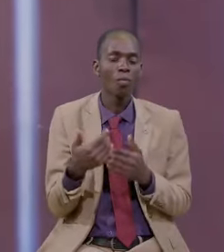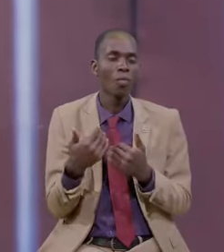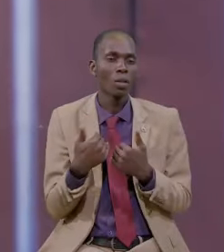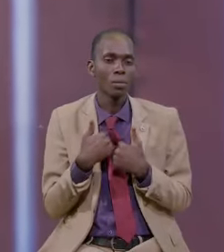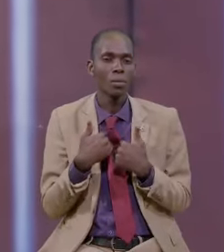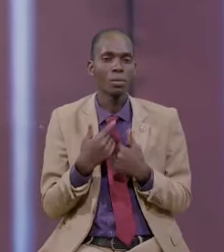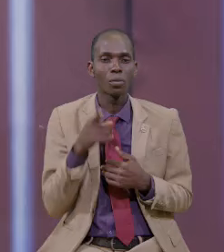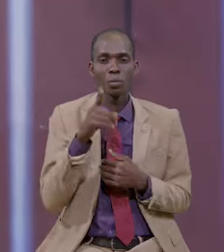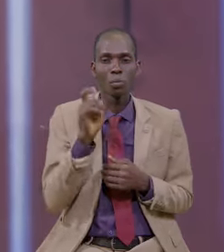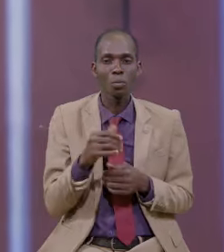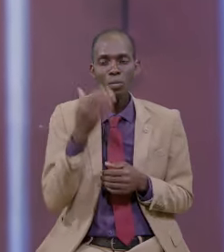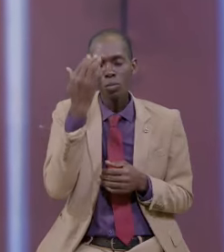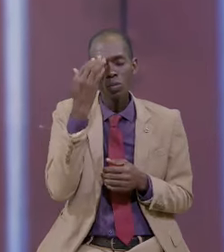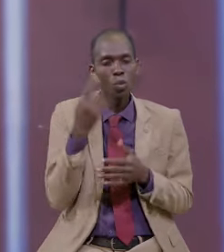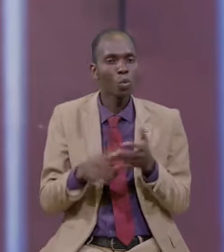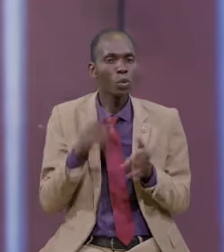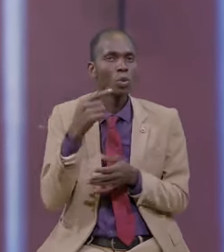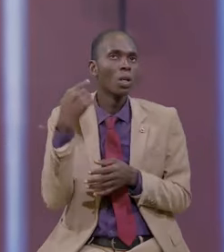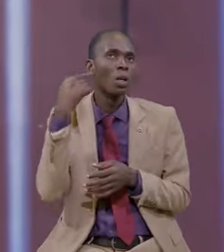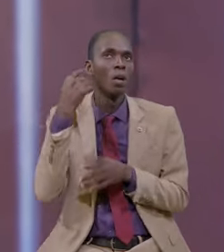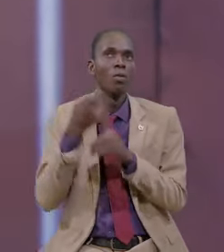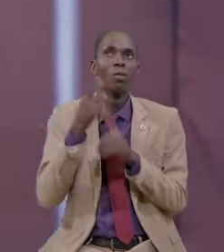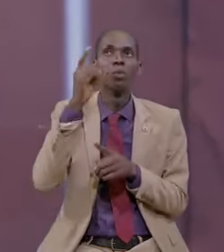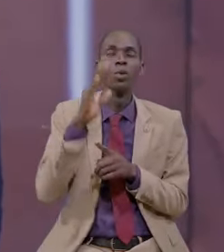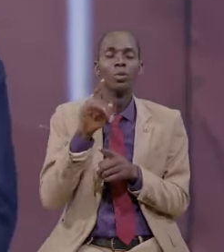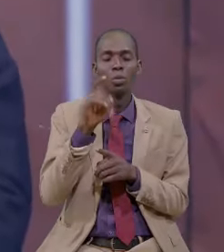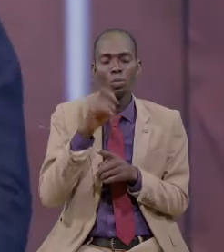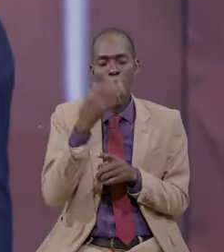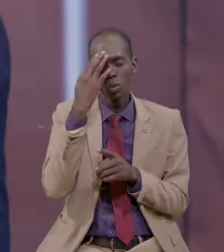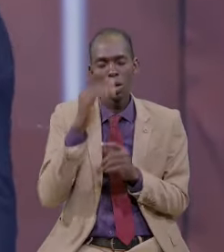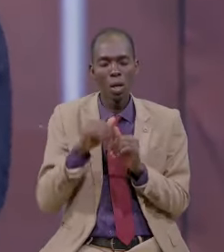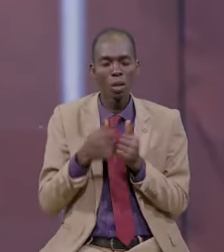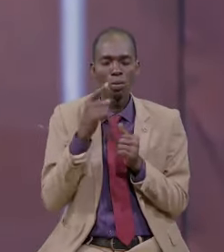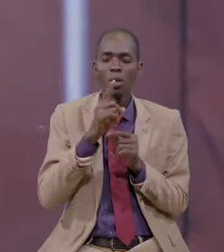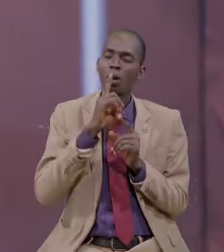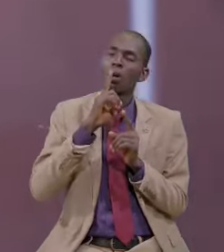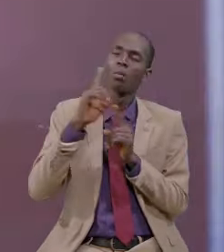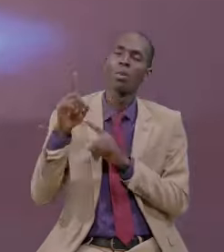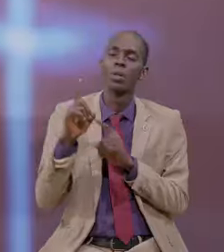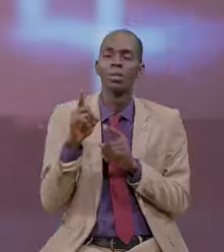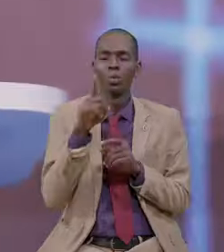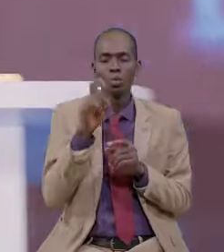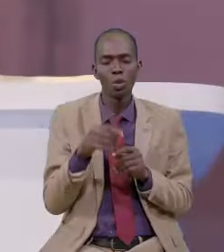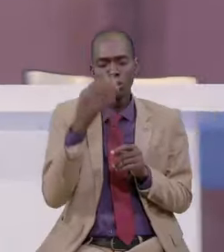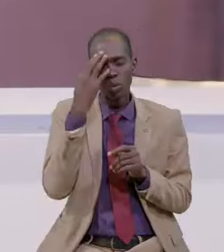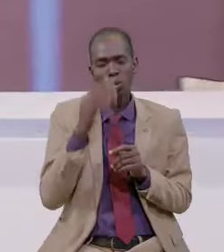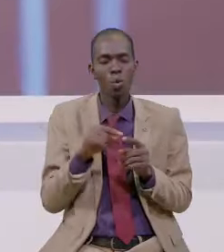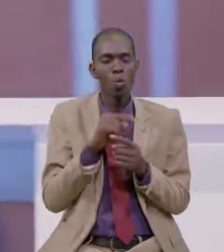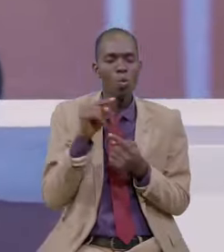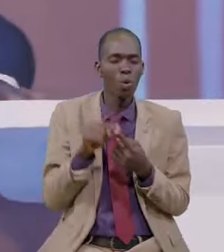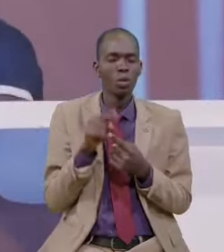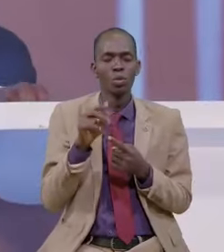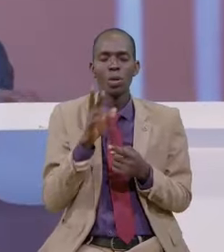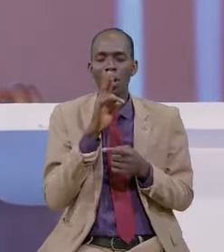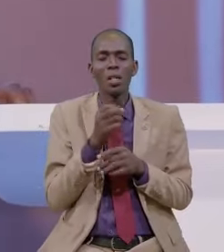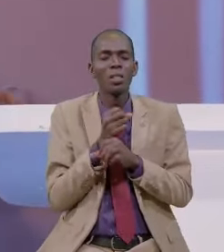how you responded. You must know when you were born again. But here comes